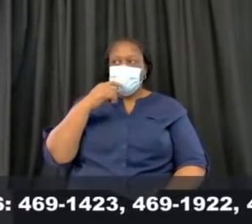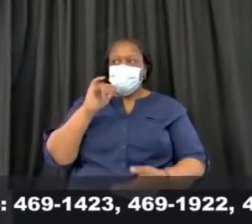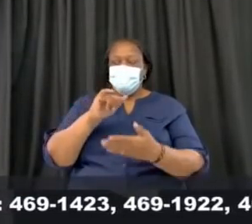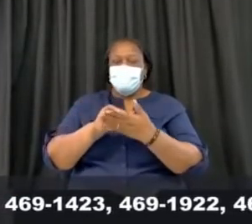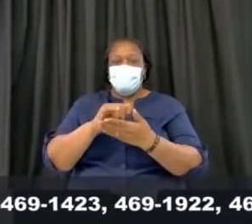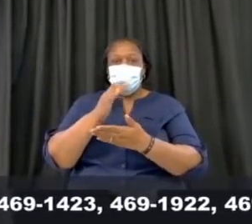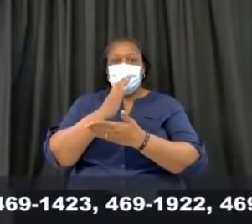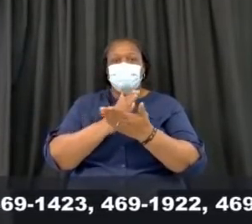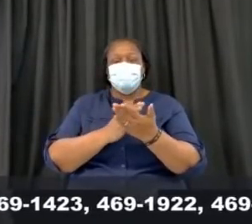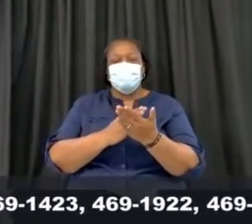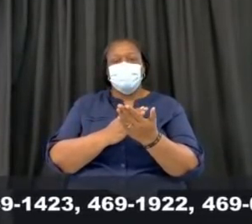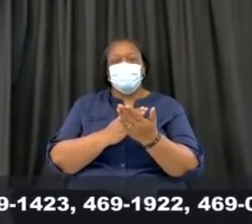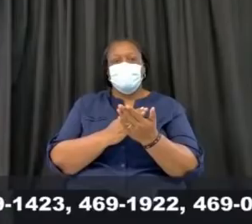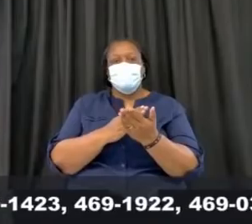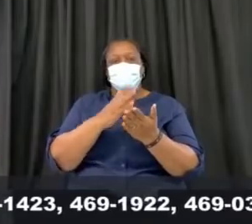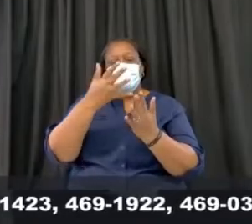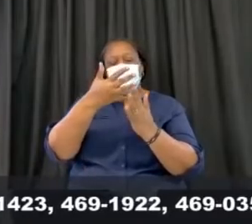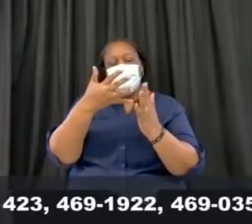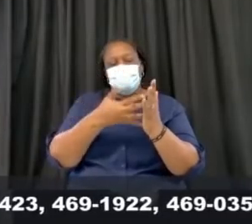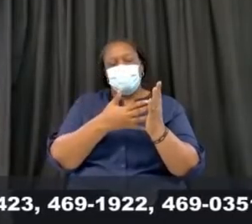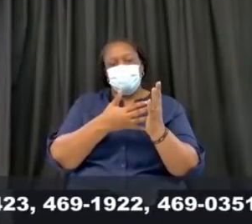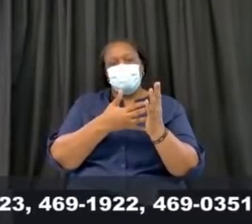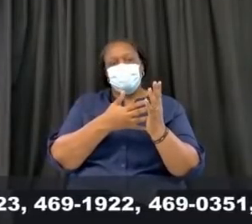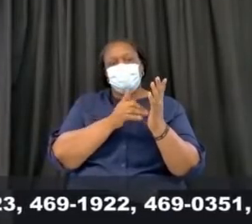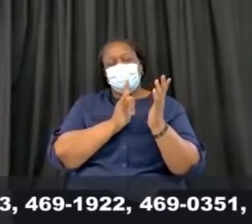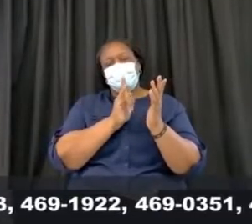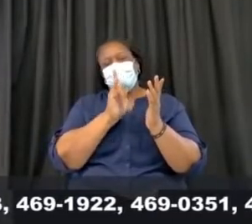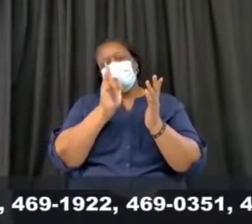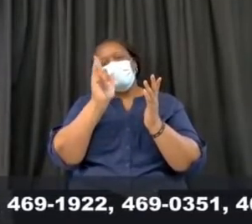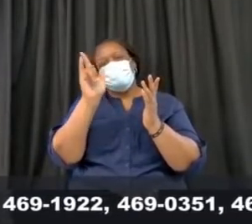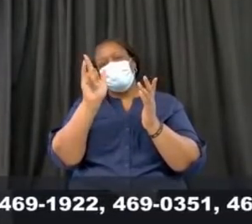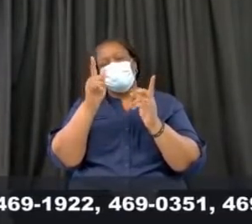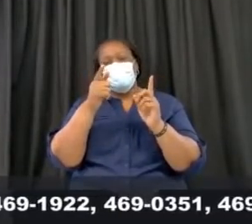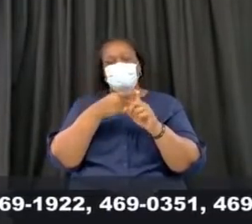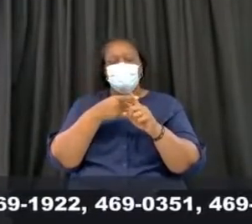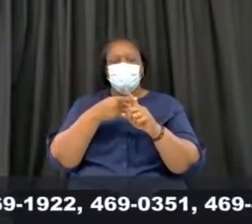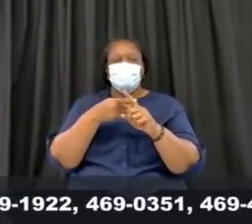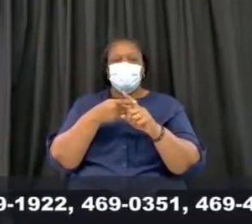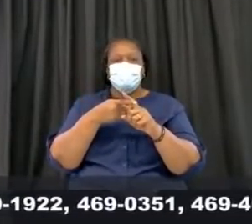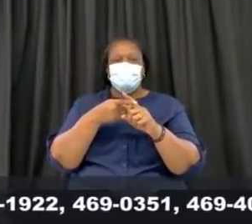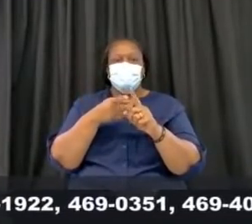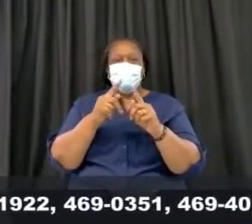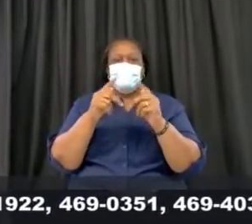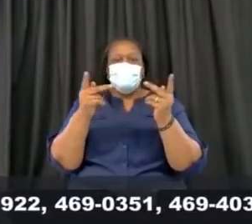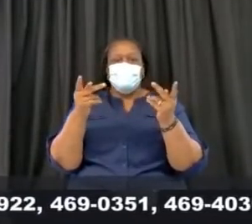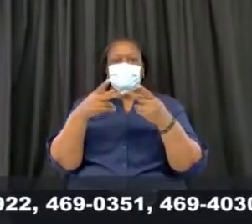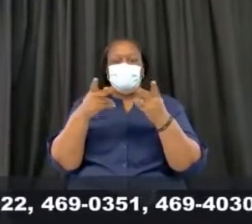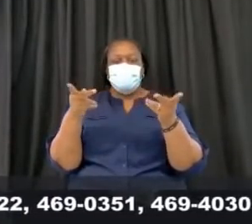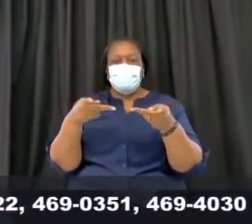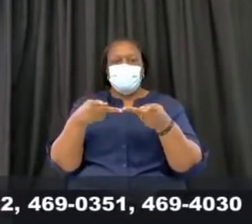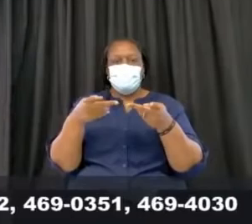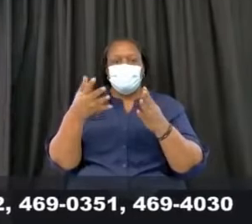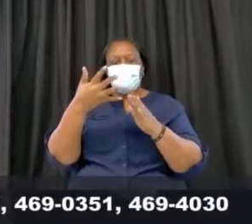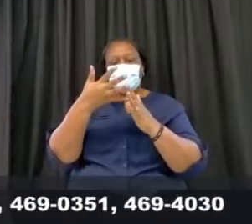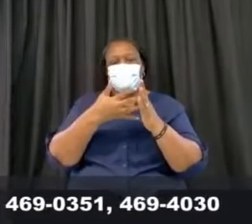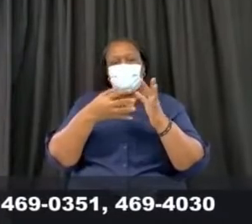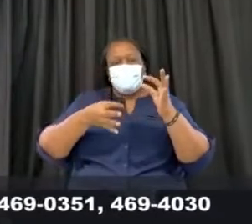to CARPHA for genomic sequencing. Are there any results as yet?